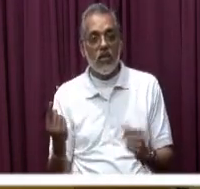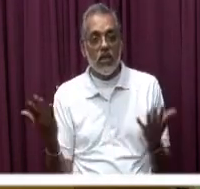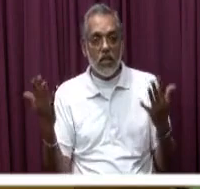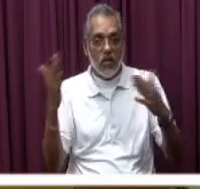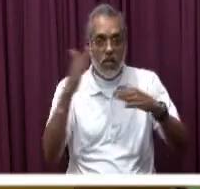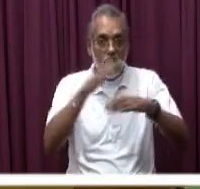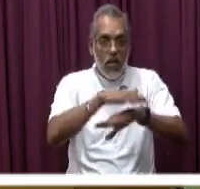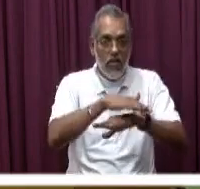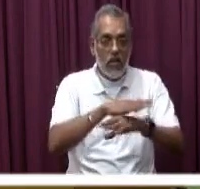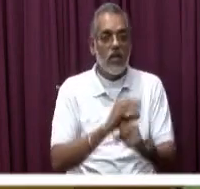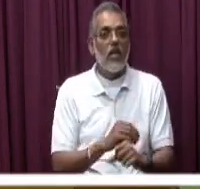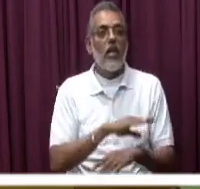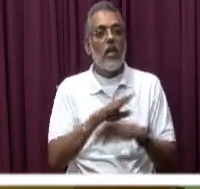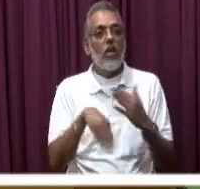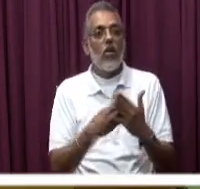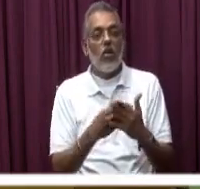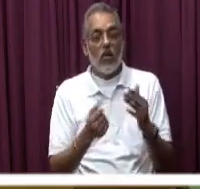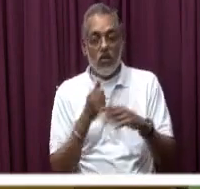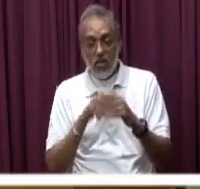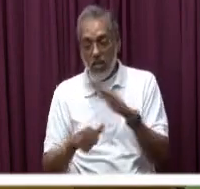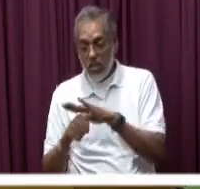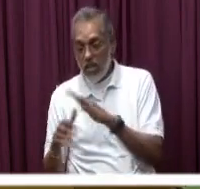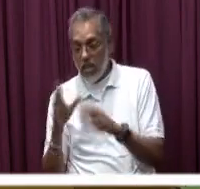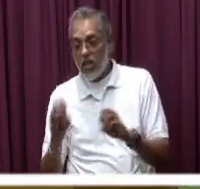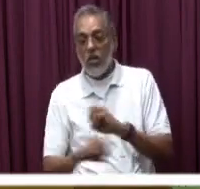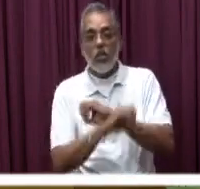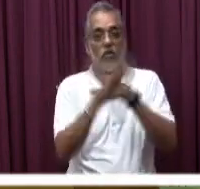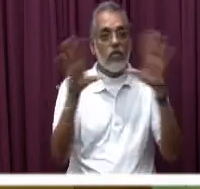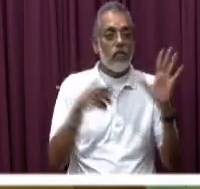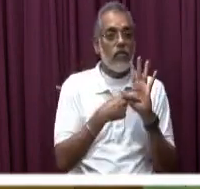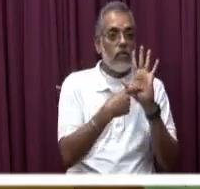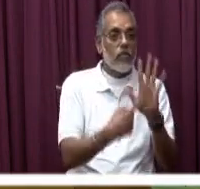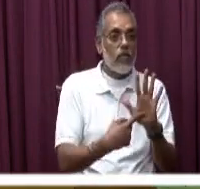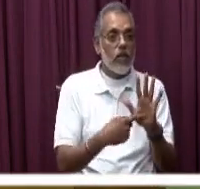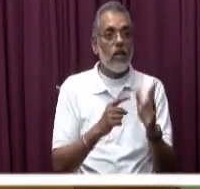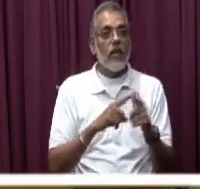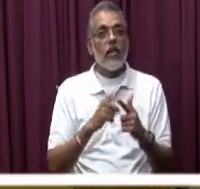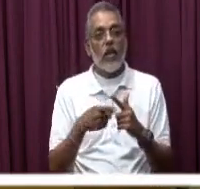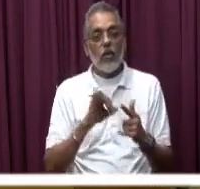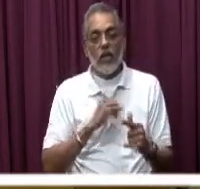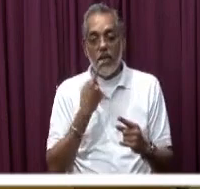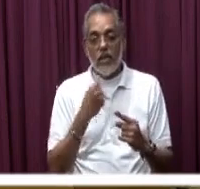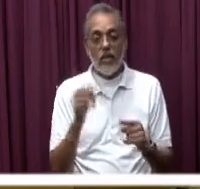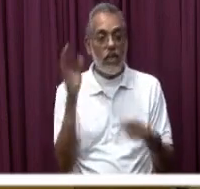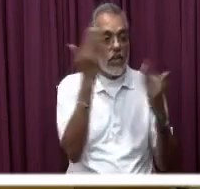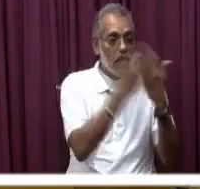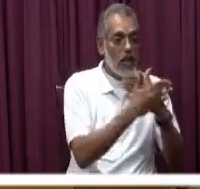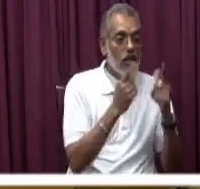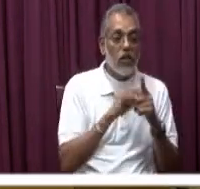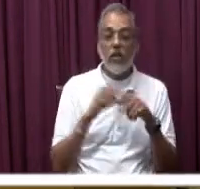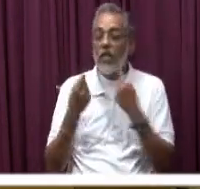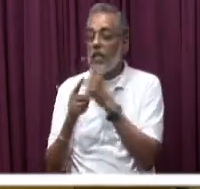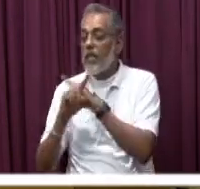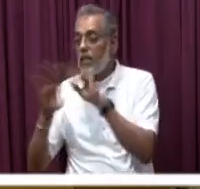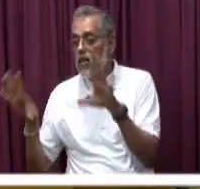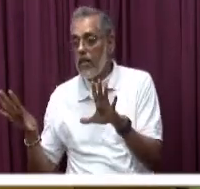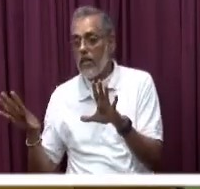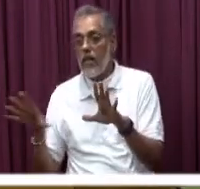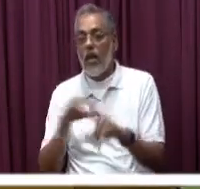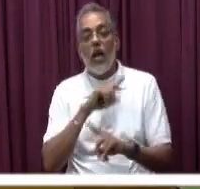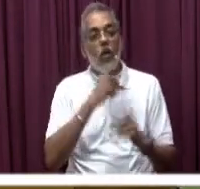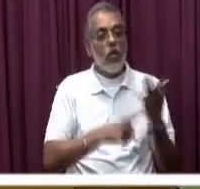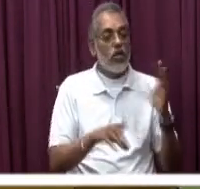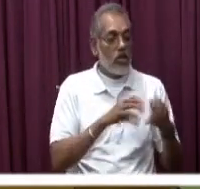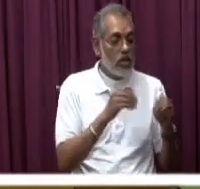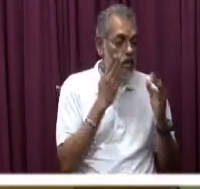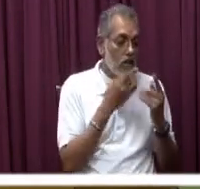covered will be uncovered and everything now hidden will be made clear, what I say to you in the dark, go and tell it in the daylight. And what you